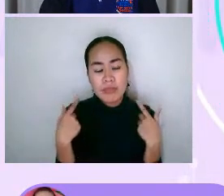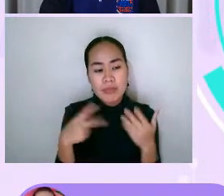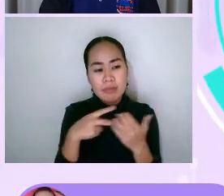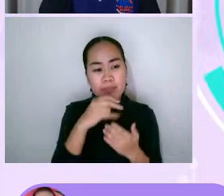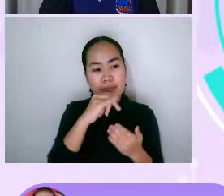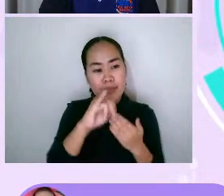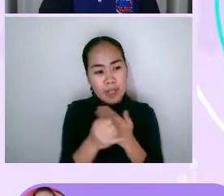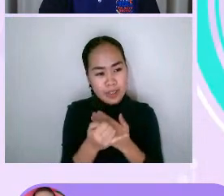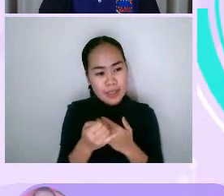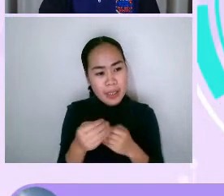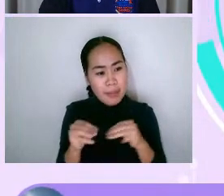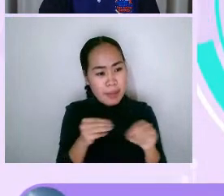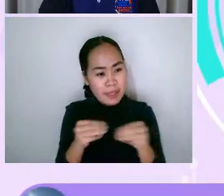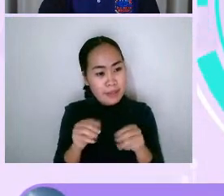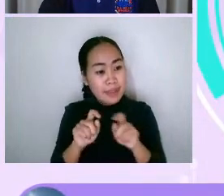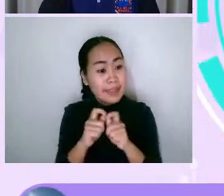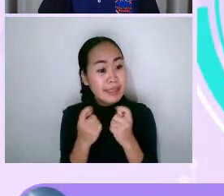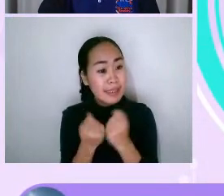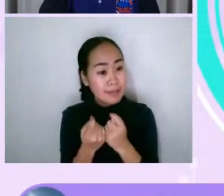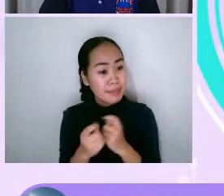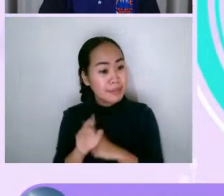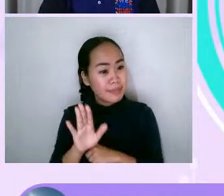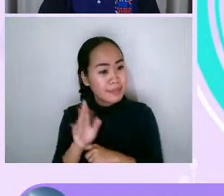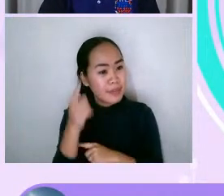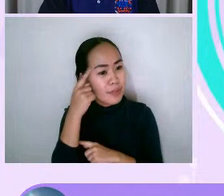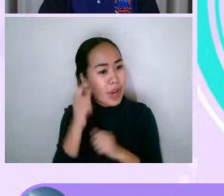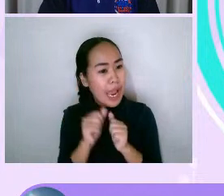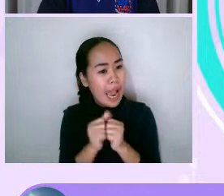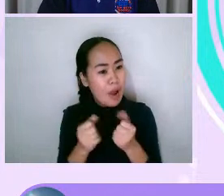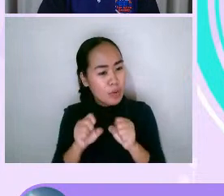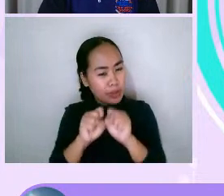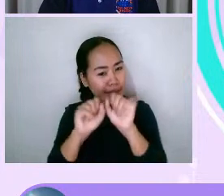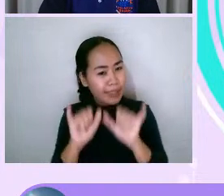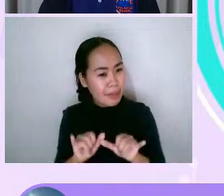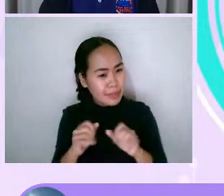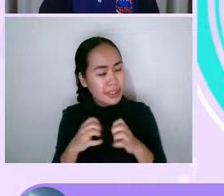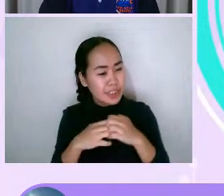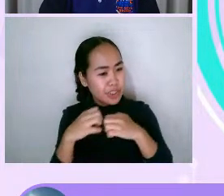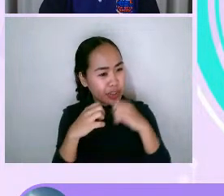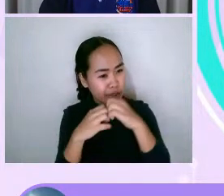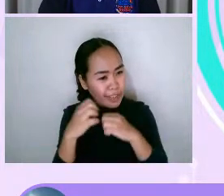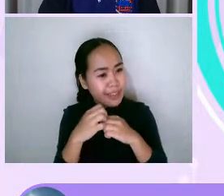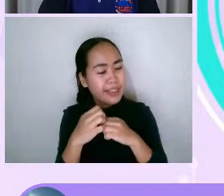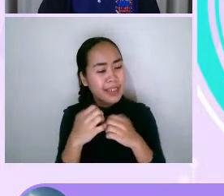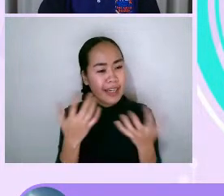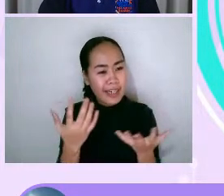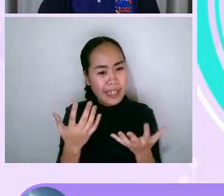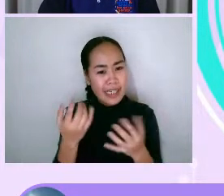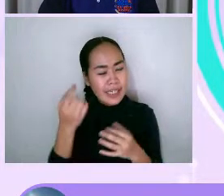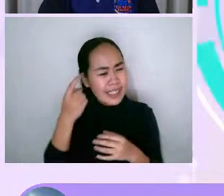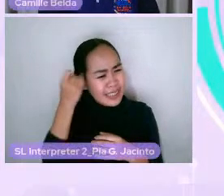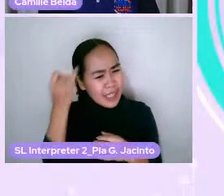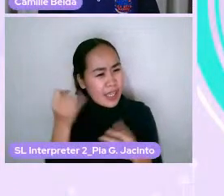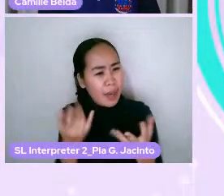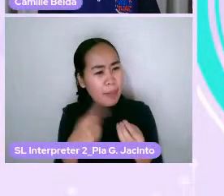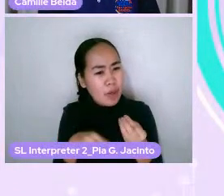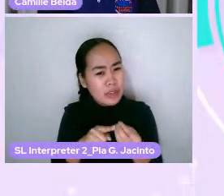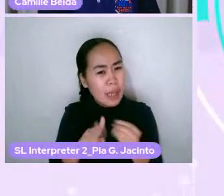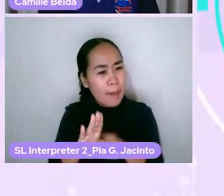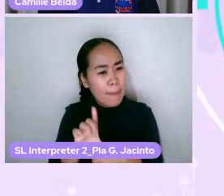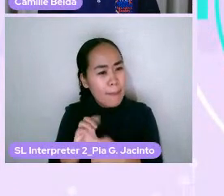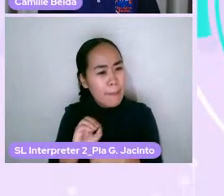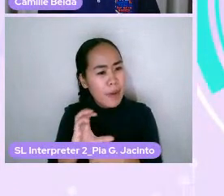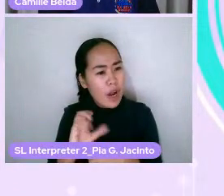management team implementing projects in systems engineering, intelligent systems, blockchain technology,